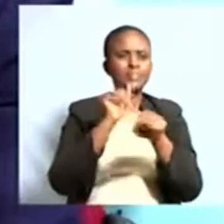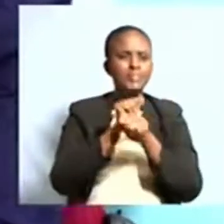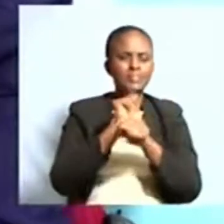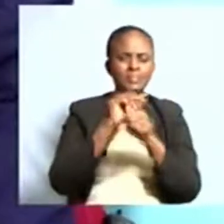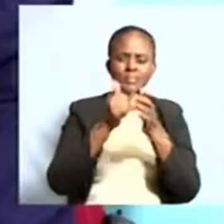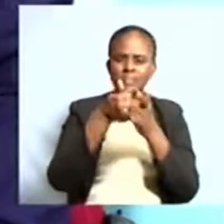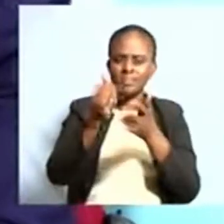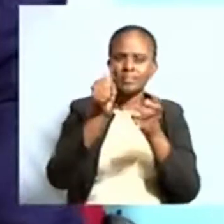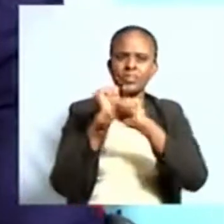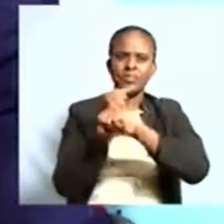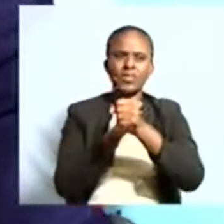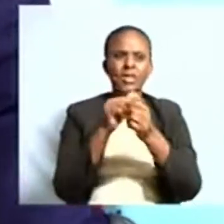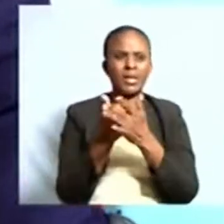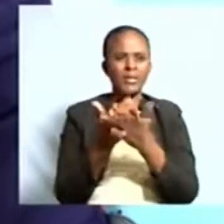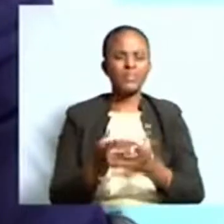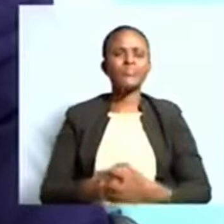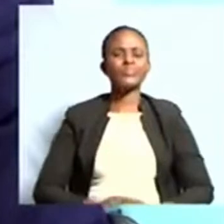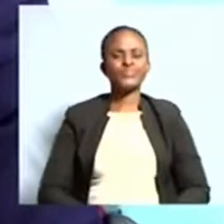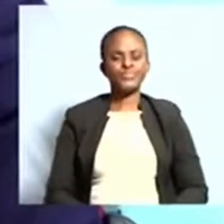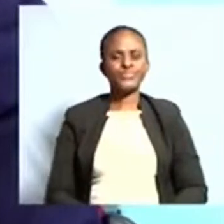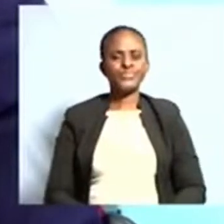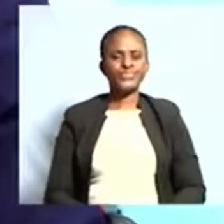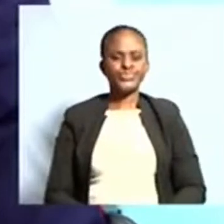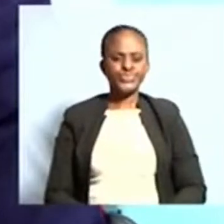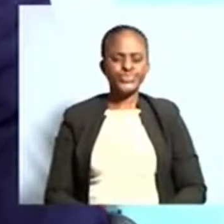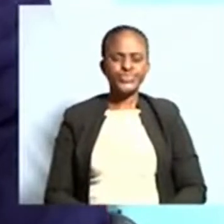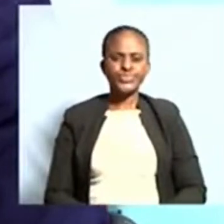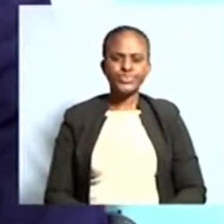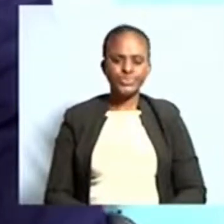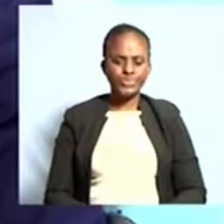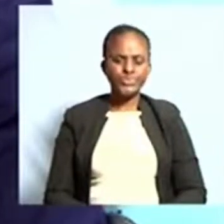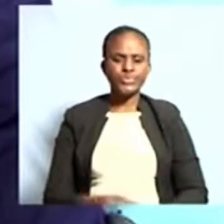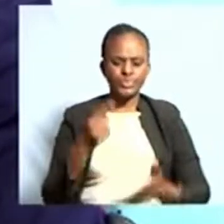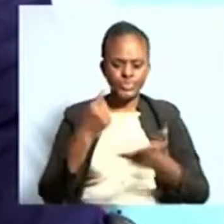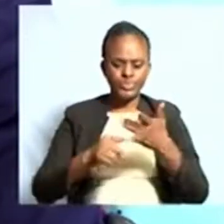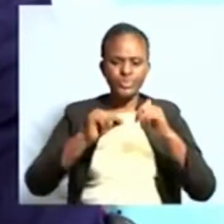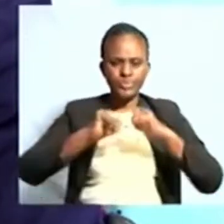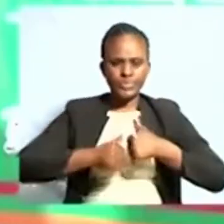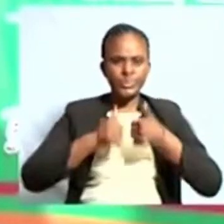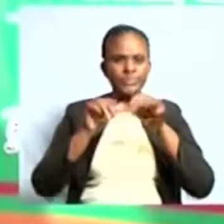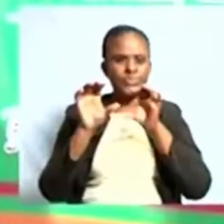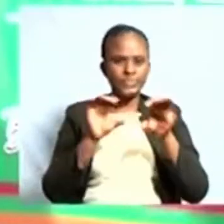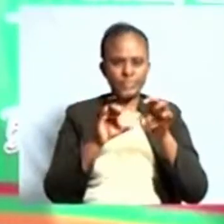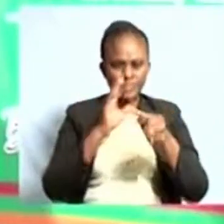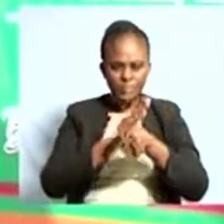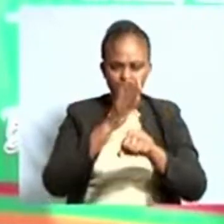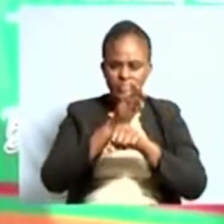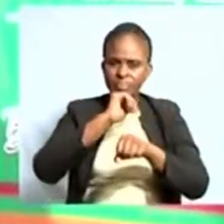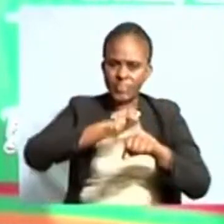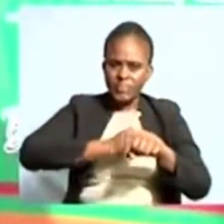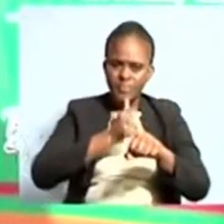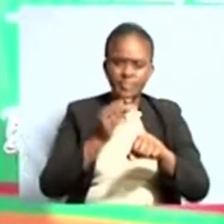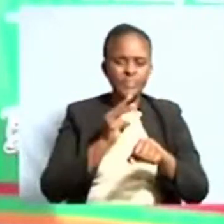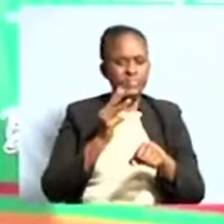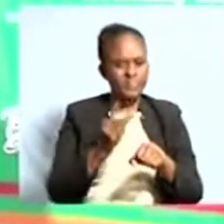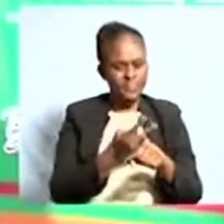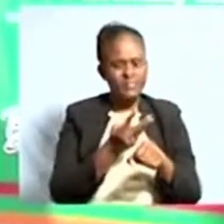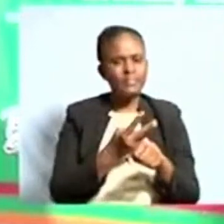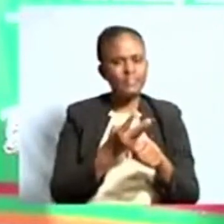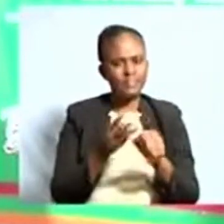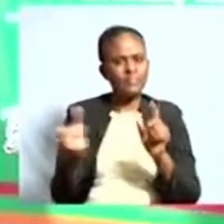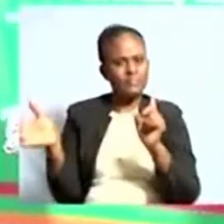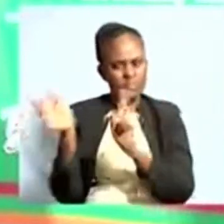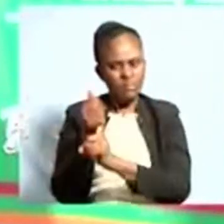do you protect such? Okay. So in those lines, artists? what we do, once we get hold of these